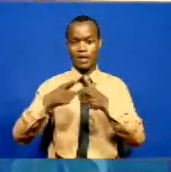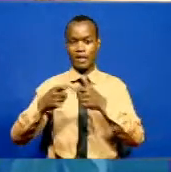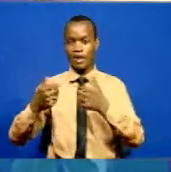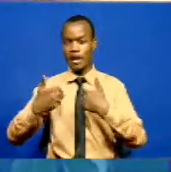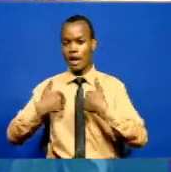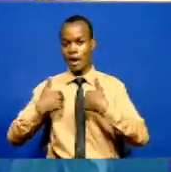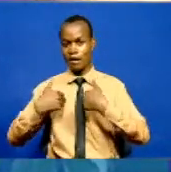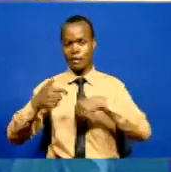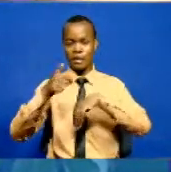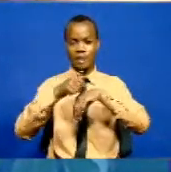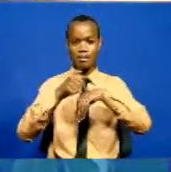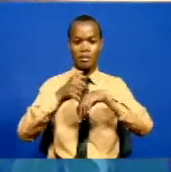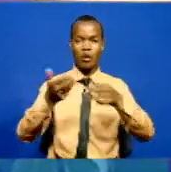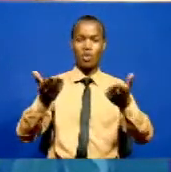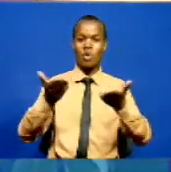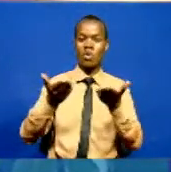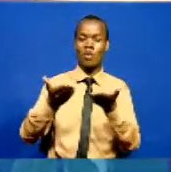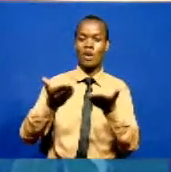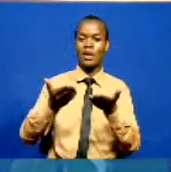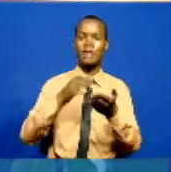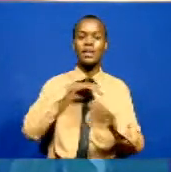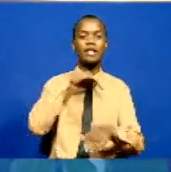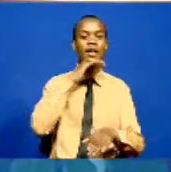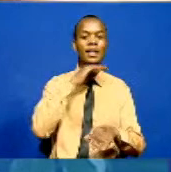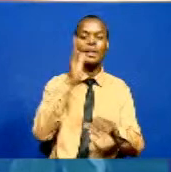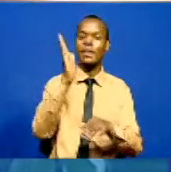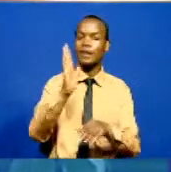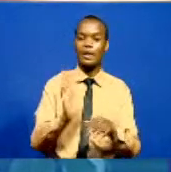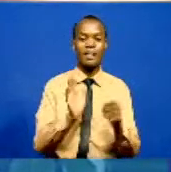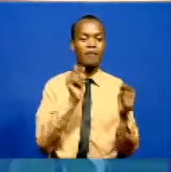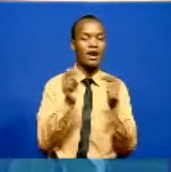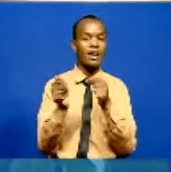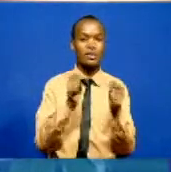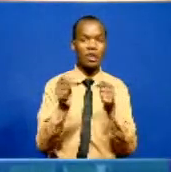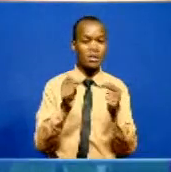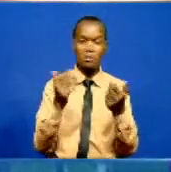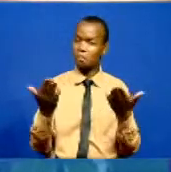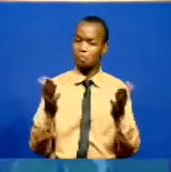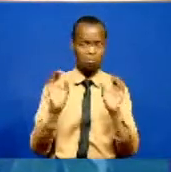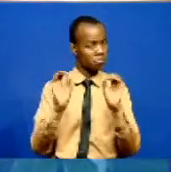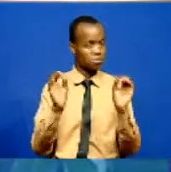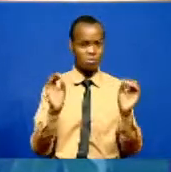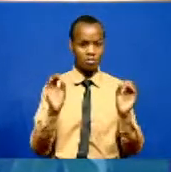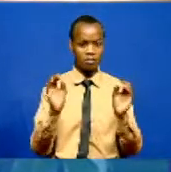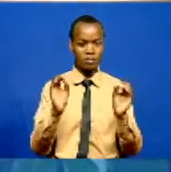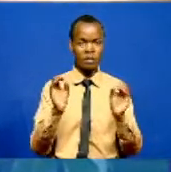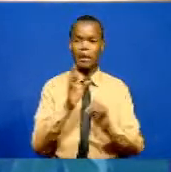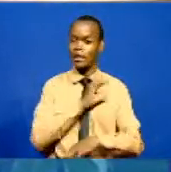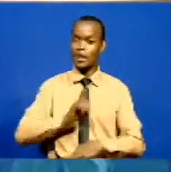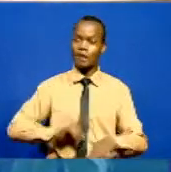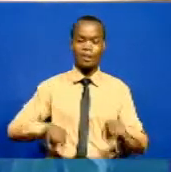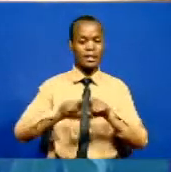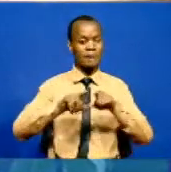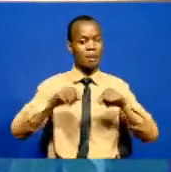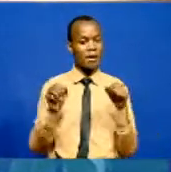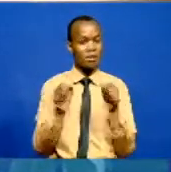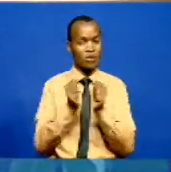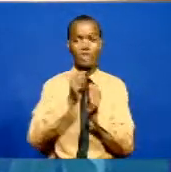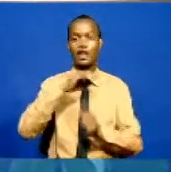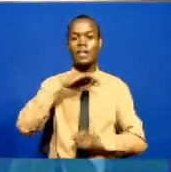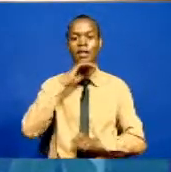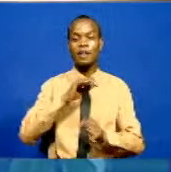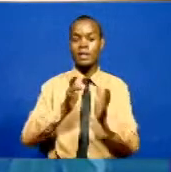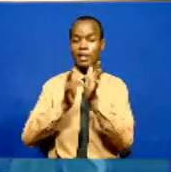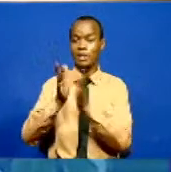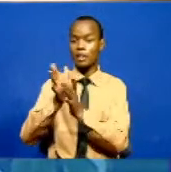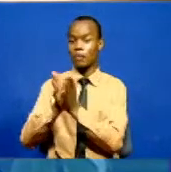he was never displeased. He never argued, God, where am I going? He was never displeased. And this is what the Bible says in verse